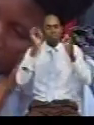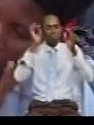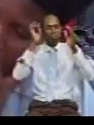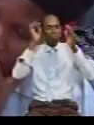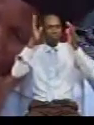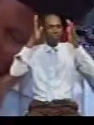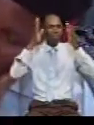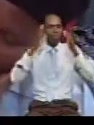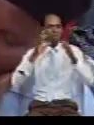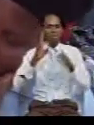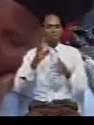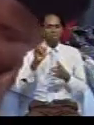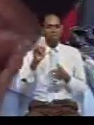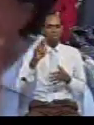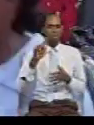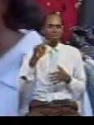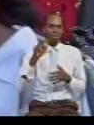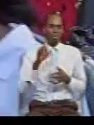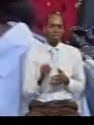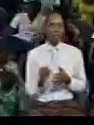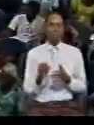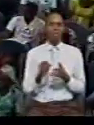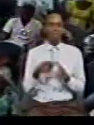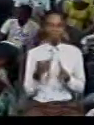darts. Victory has come.